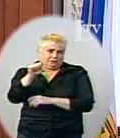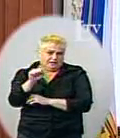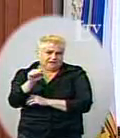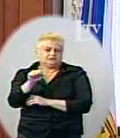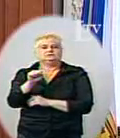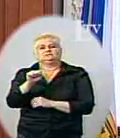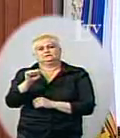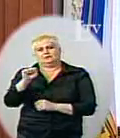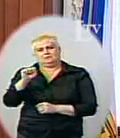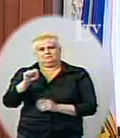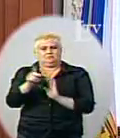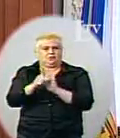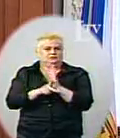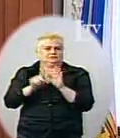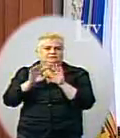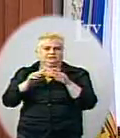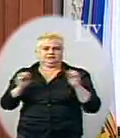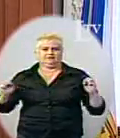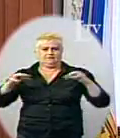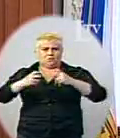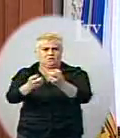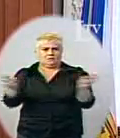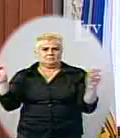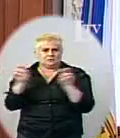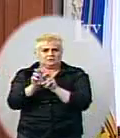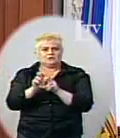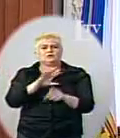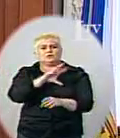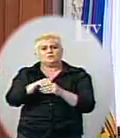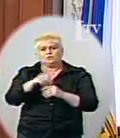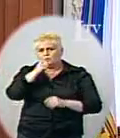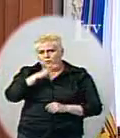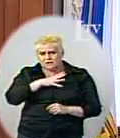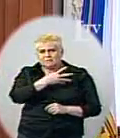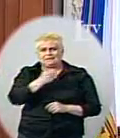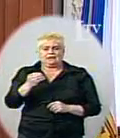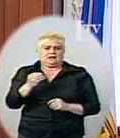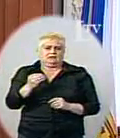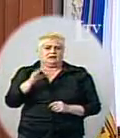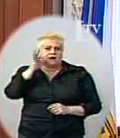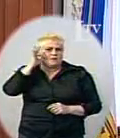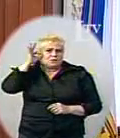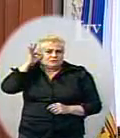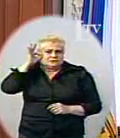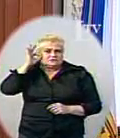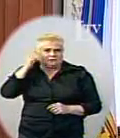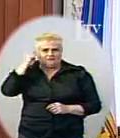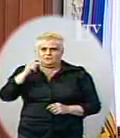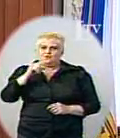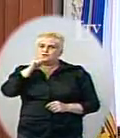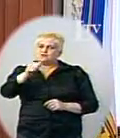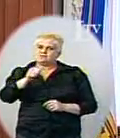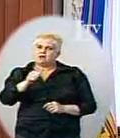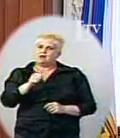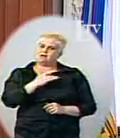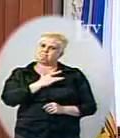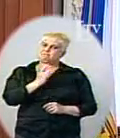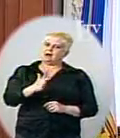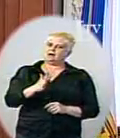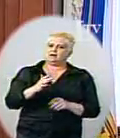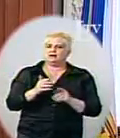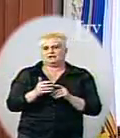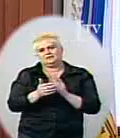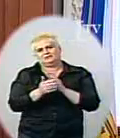the need for the inclusion of women and Aboriginal people in non-traditional trades and technology for the